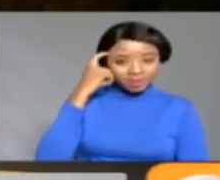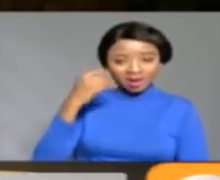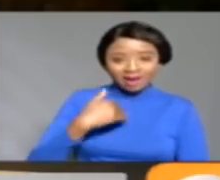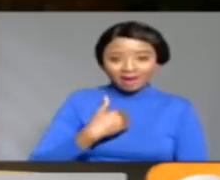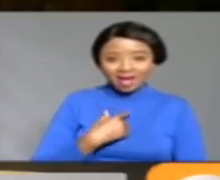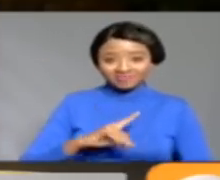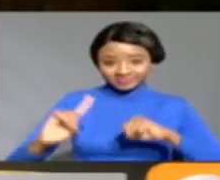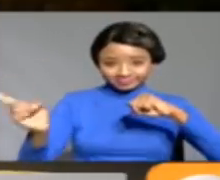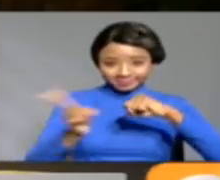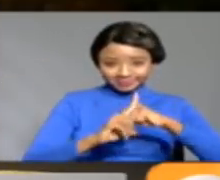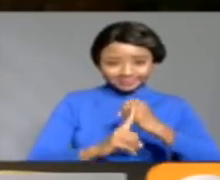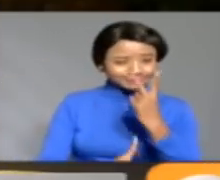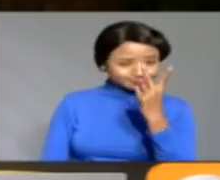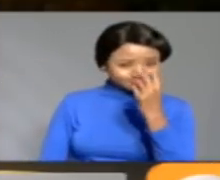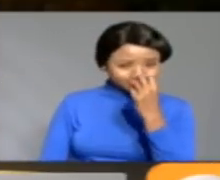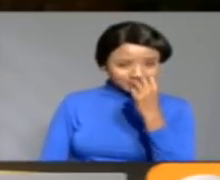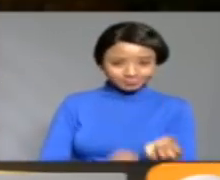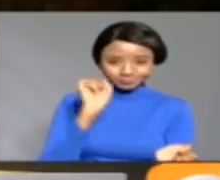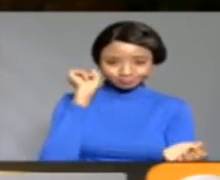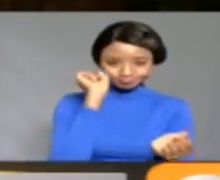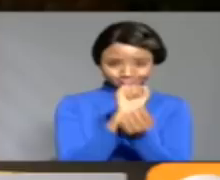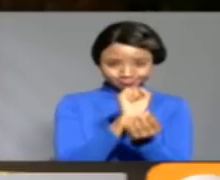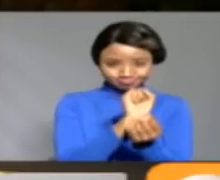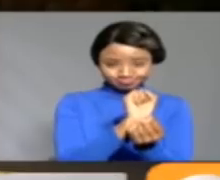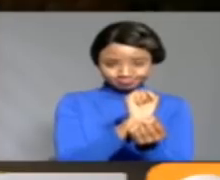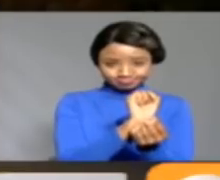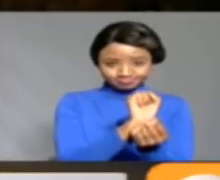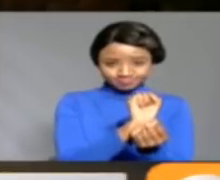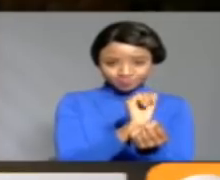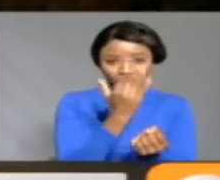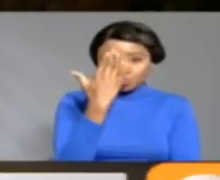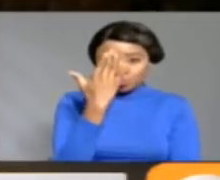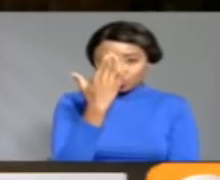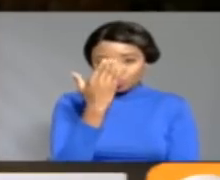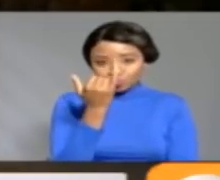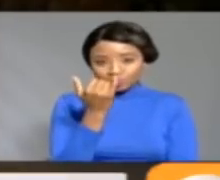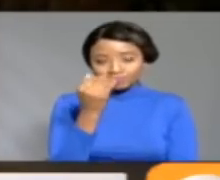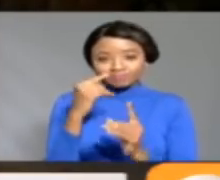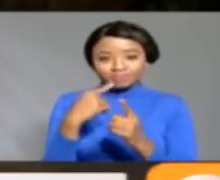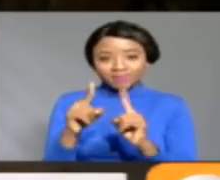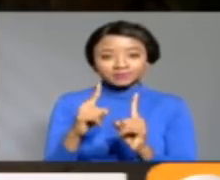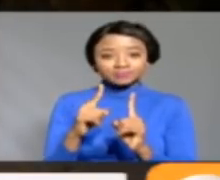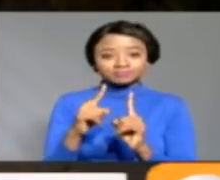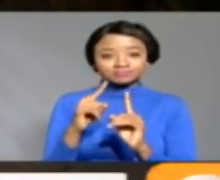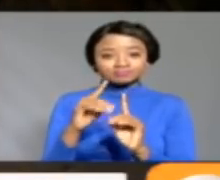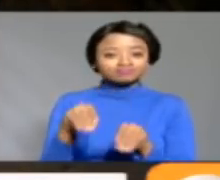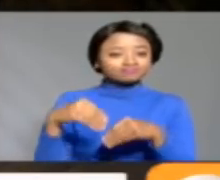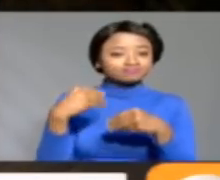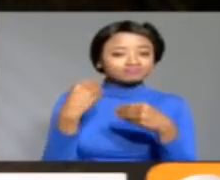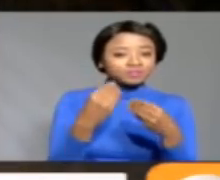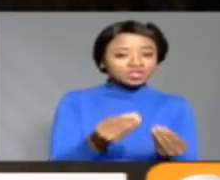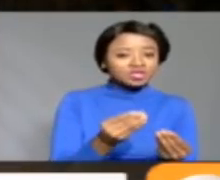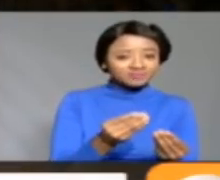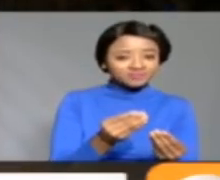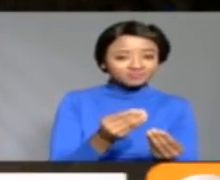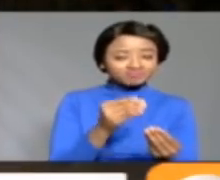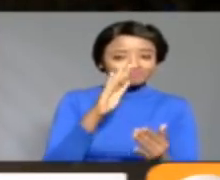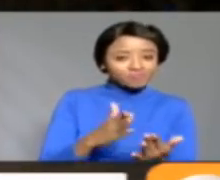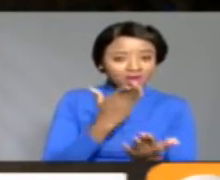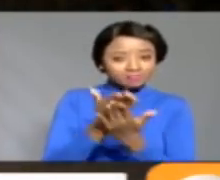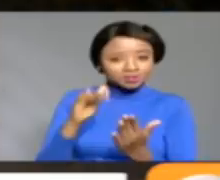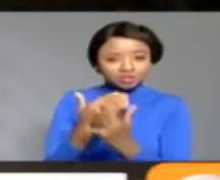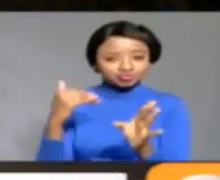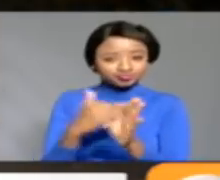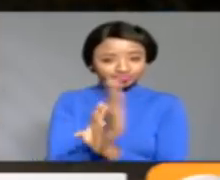six suspects who are in custody, having been granted the miscellaneous application by